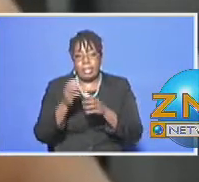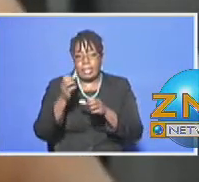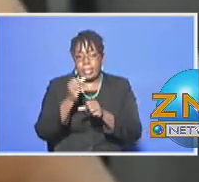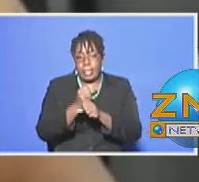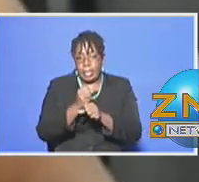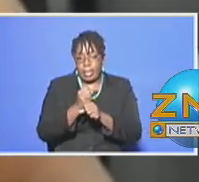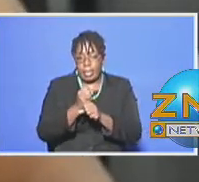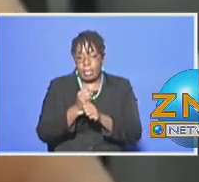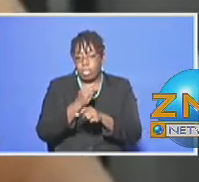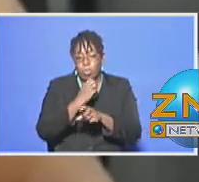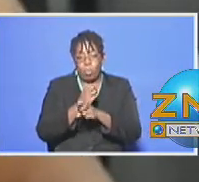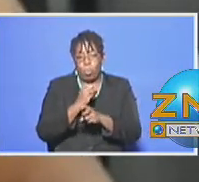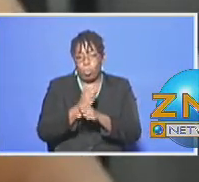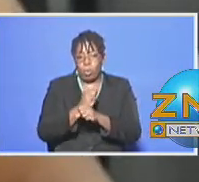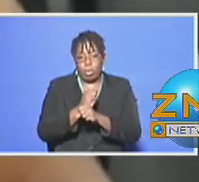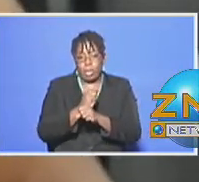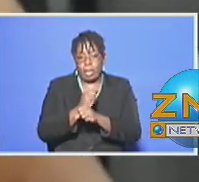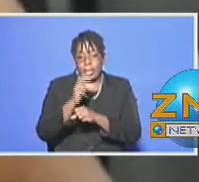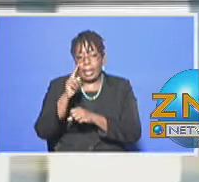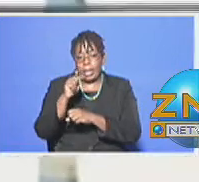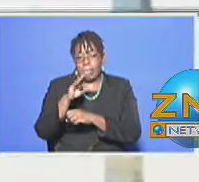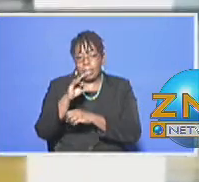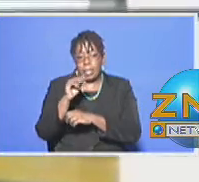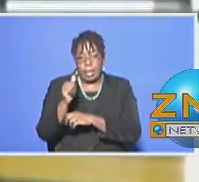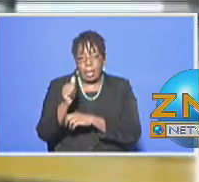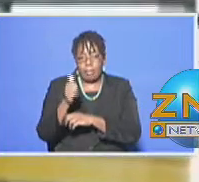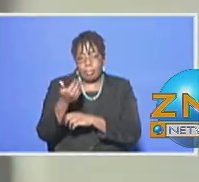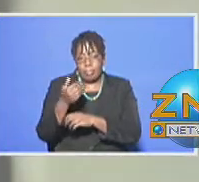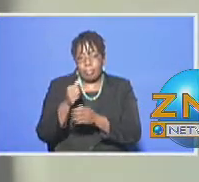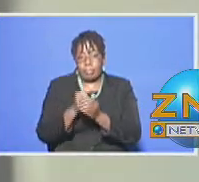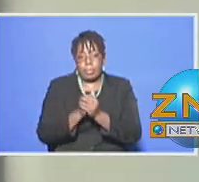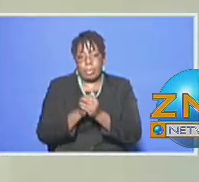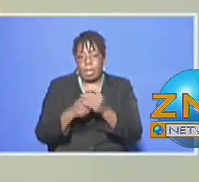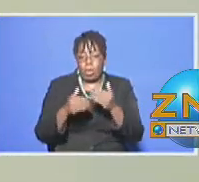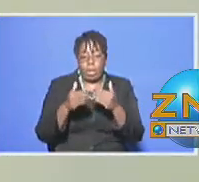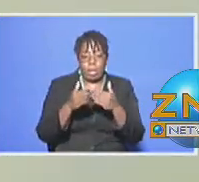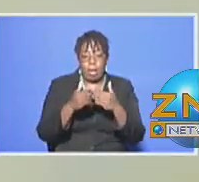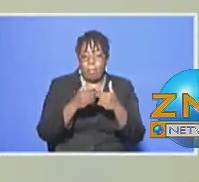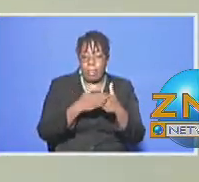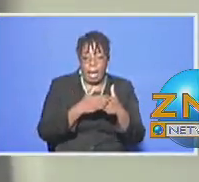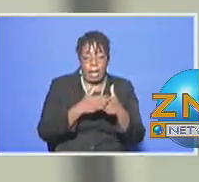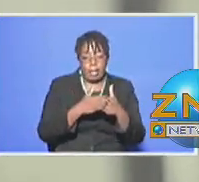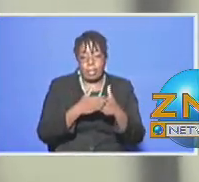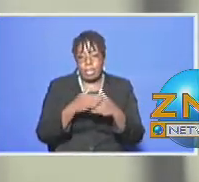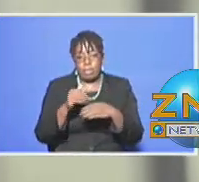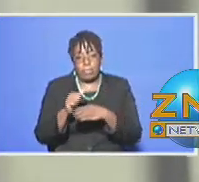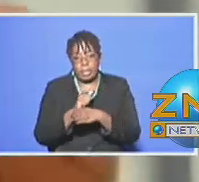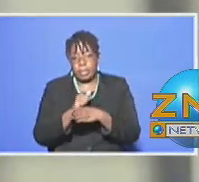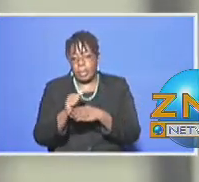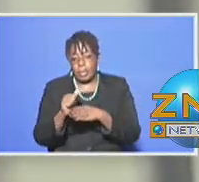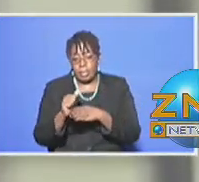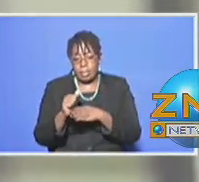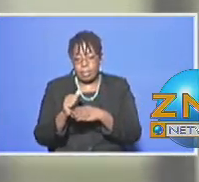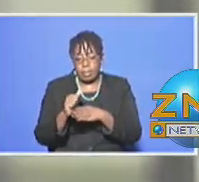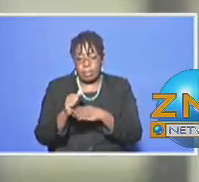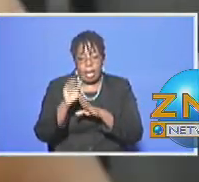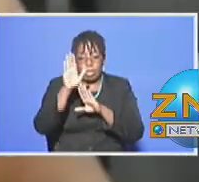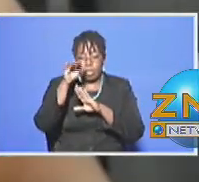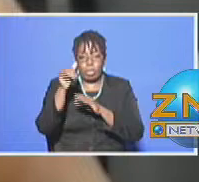and popping, just working on different NBA actions, handoffs, stuff like that, him going back door. So we were just kind of playing off of each other, shooting